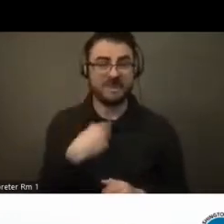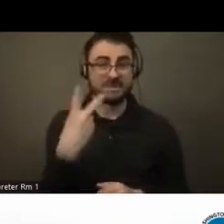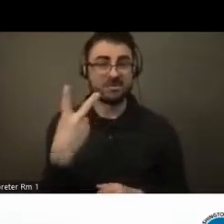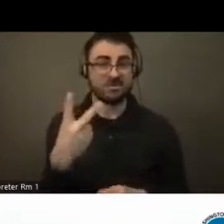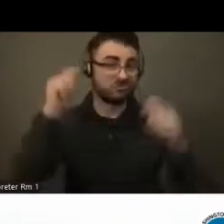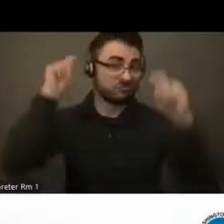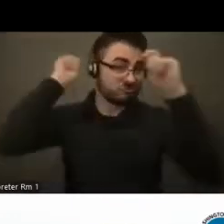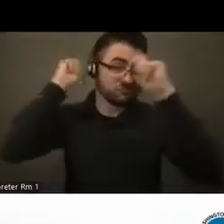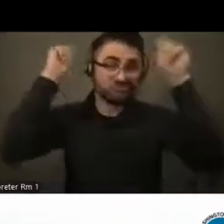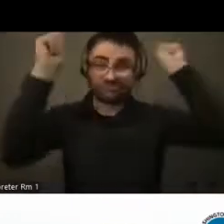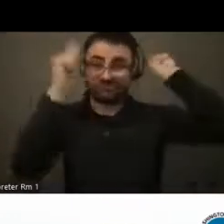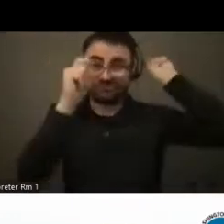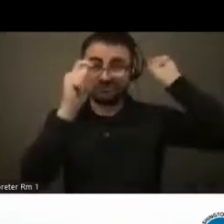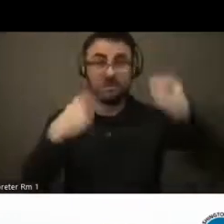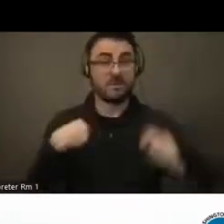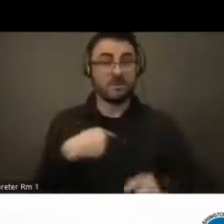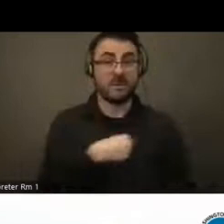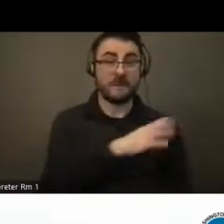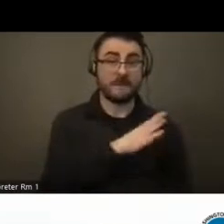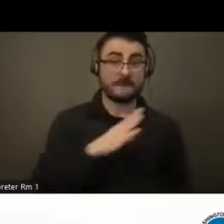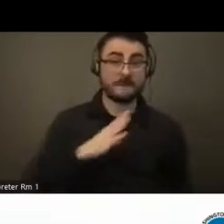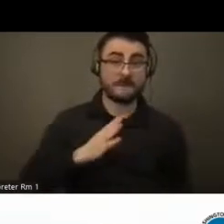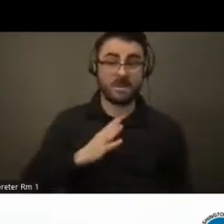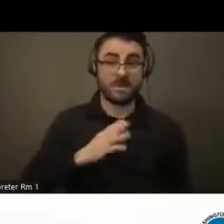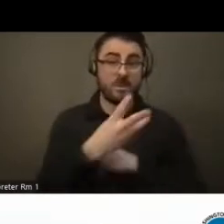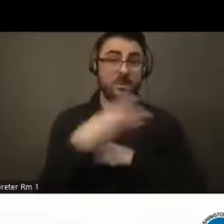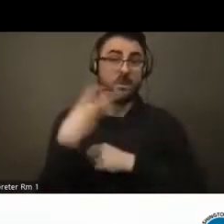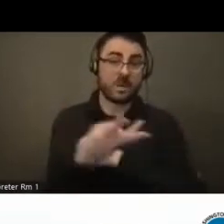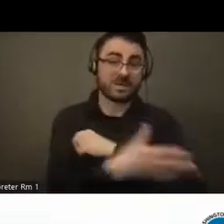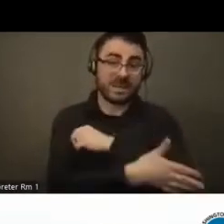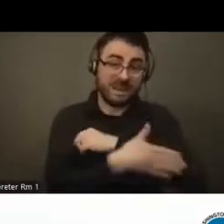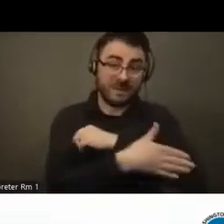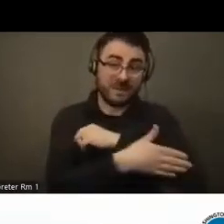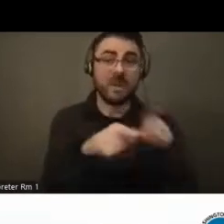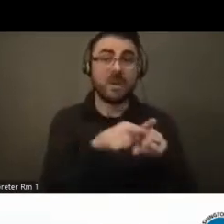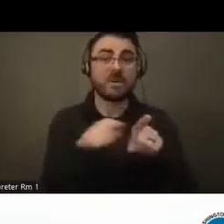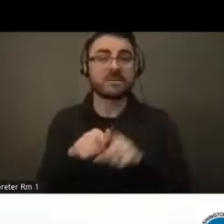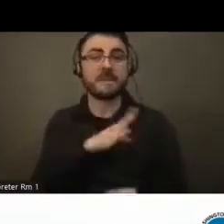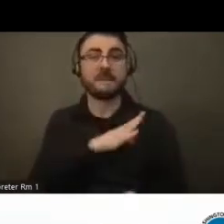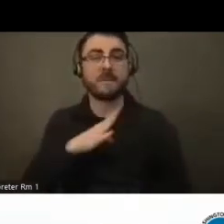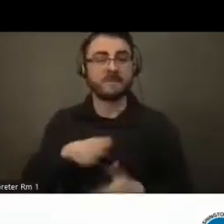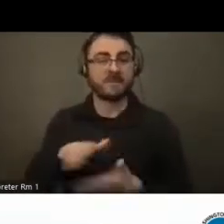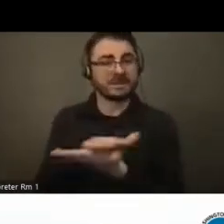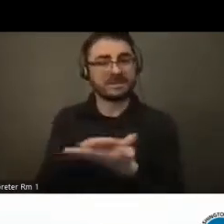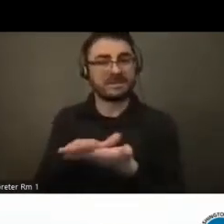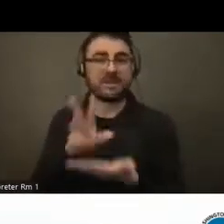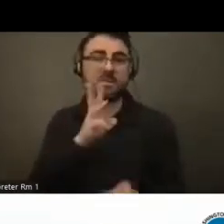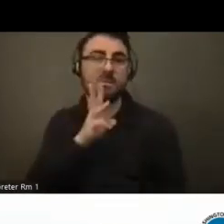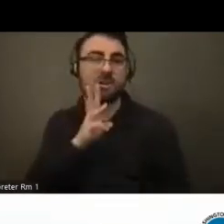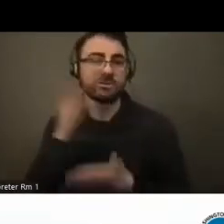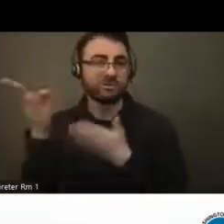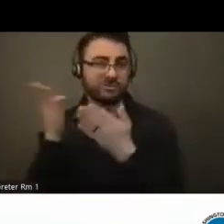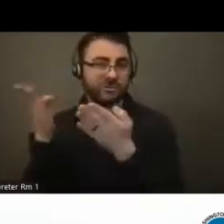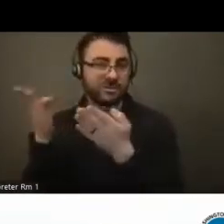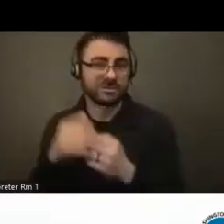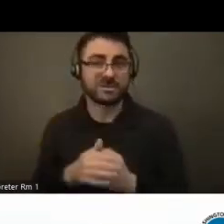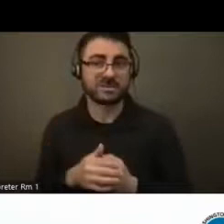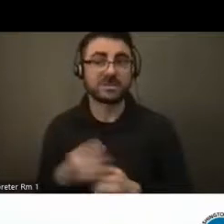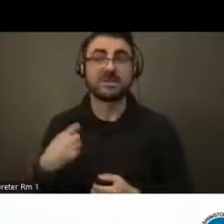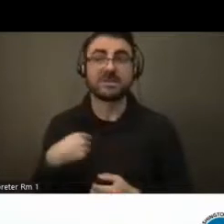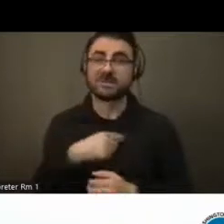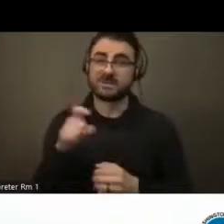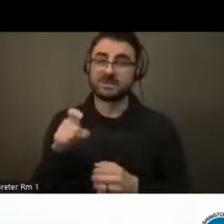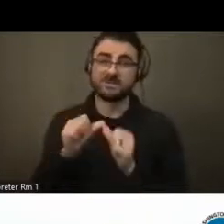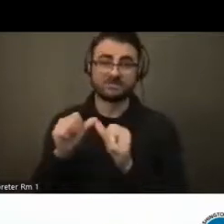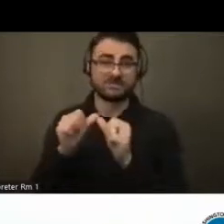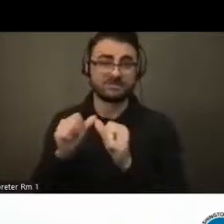Commissioners of Washington County and the Board of Directors with Clean Water Services. We continue to invest in the Tree